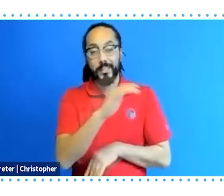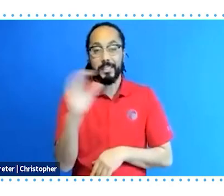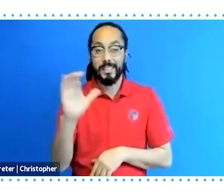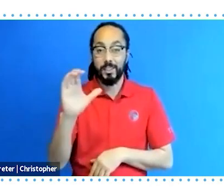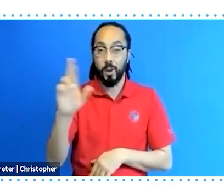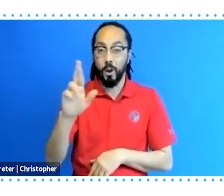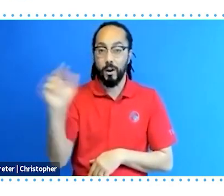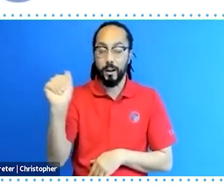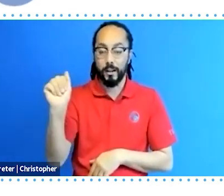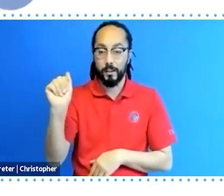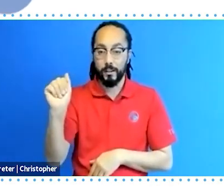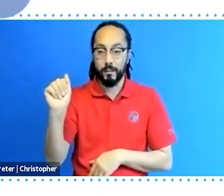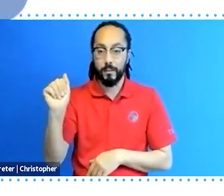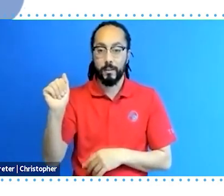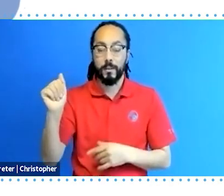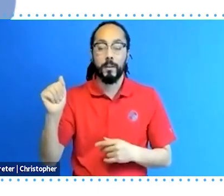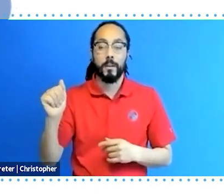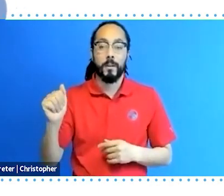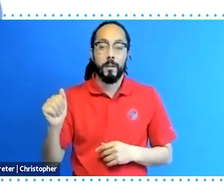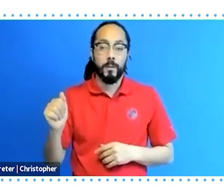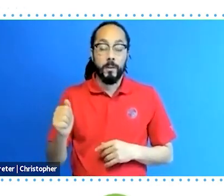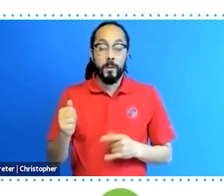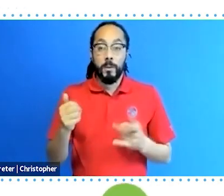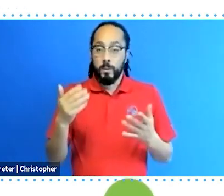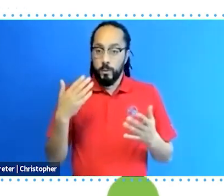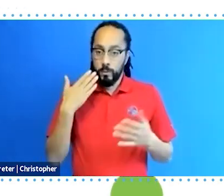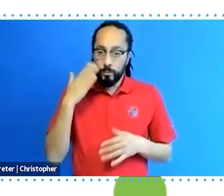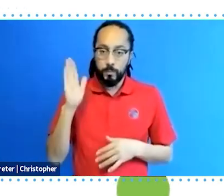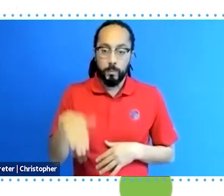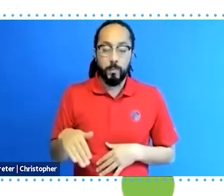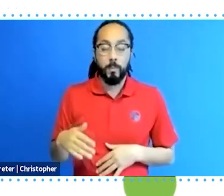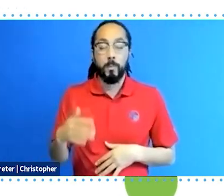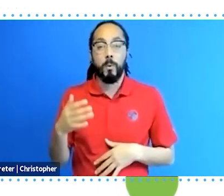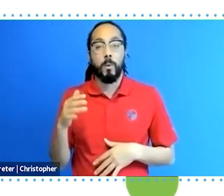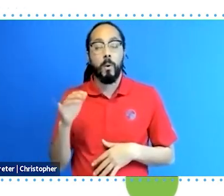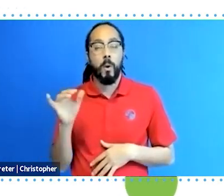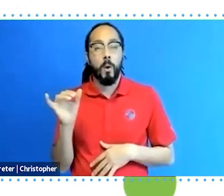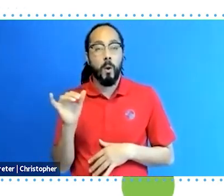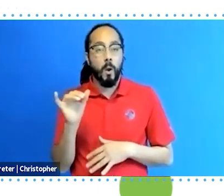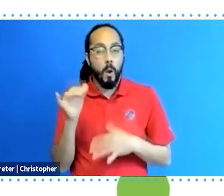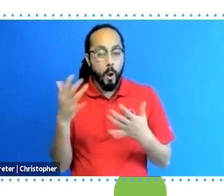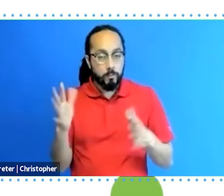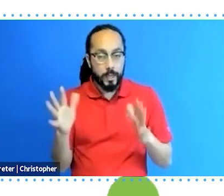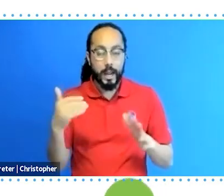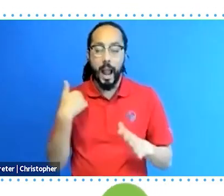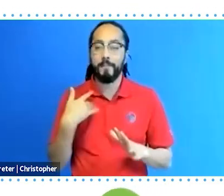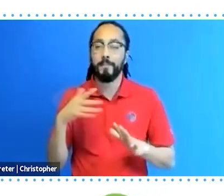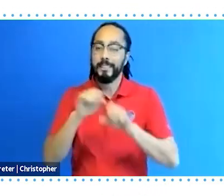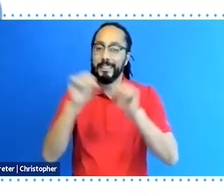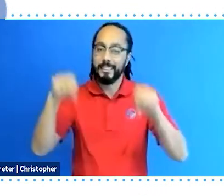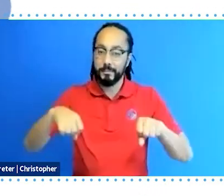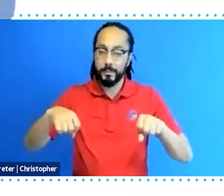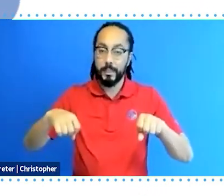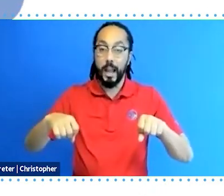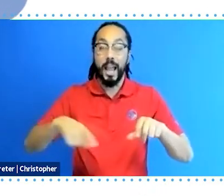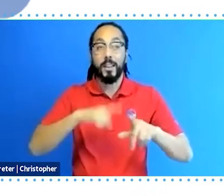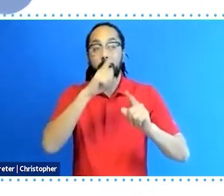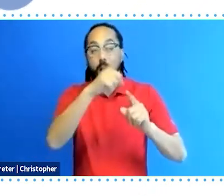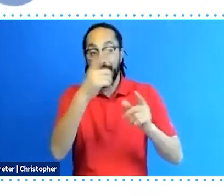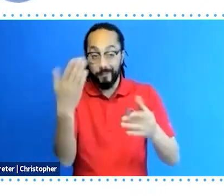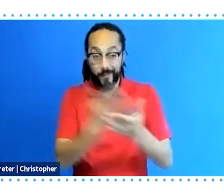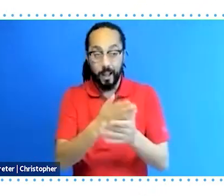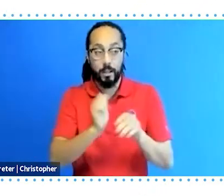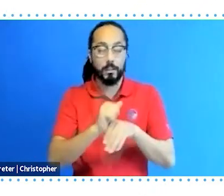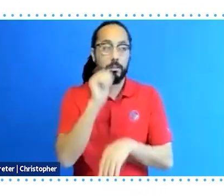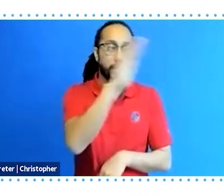mechanisms in place that, we know that those systems can create redundancies, right? That people are